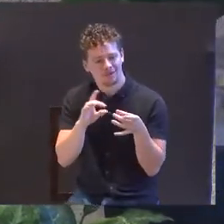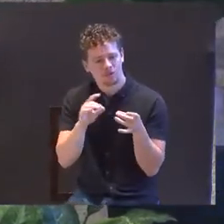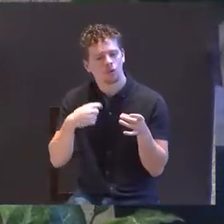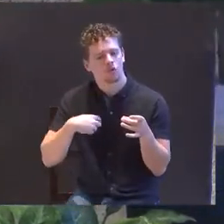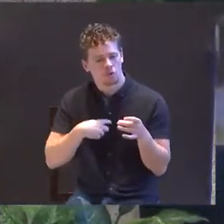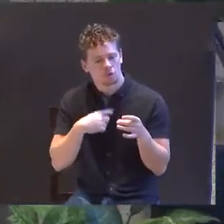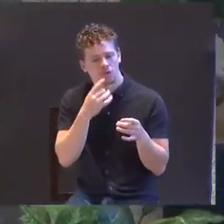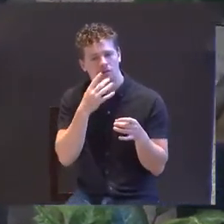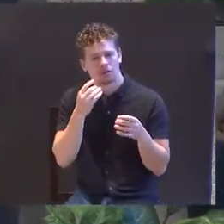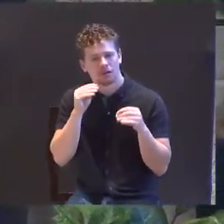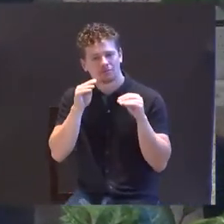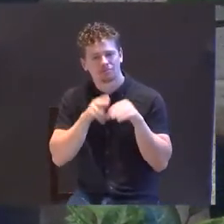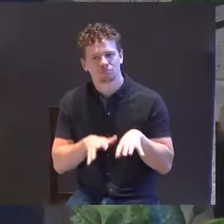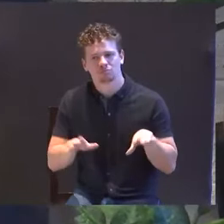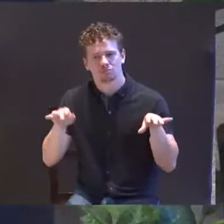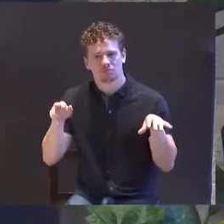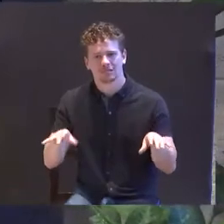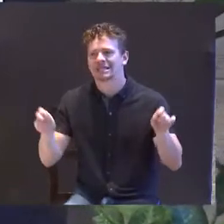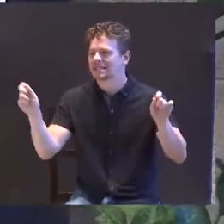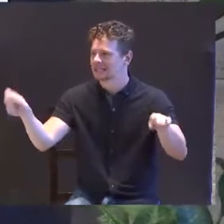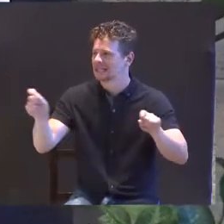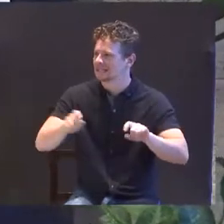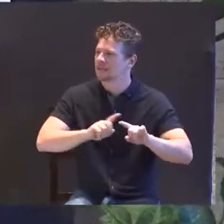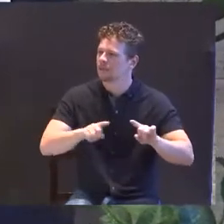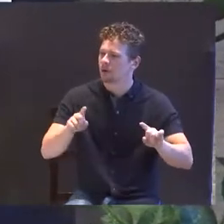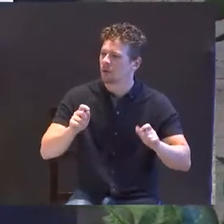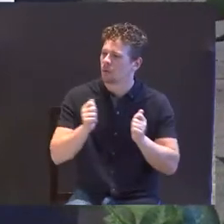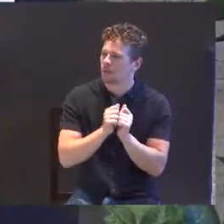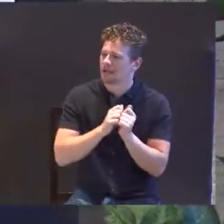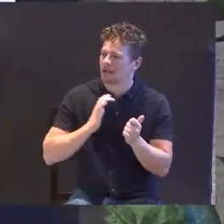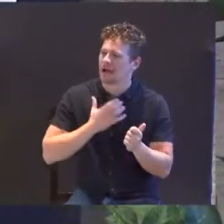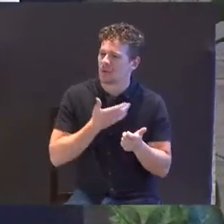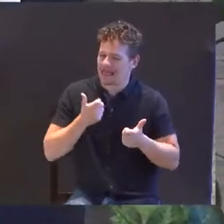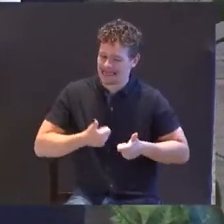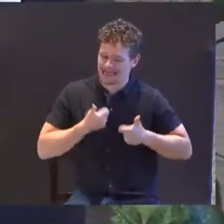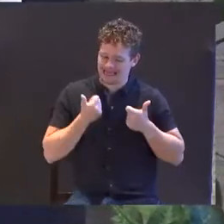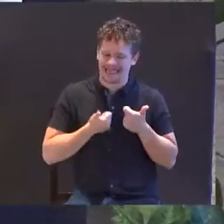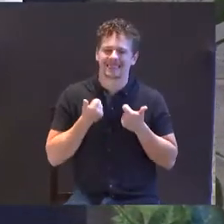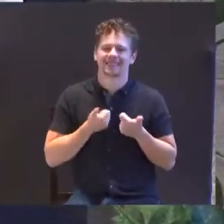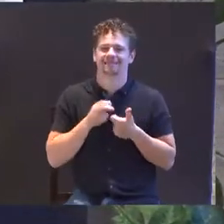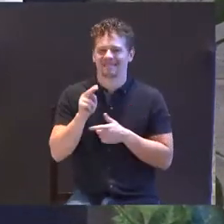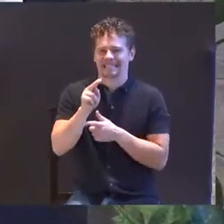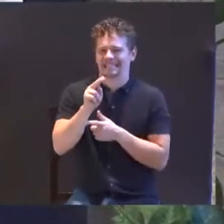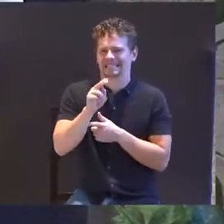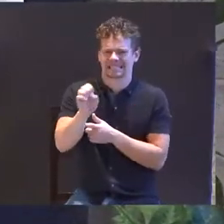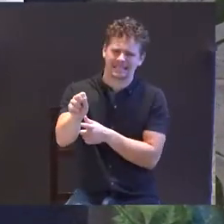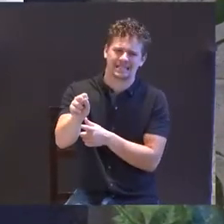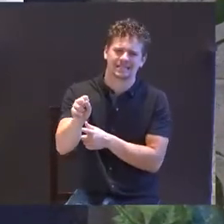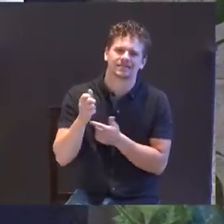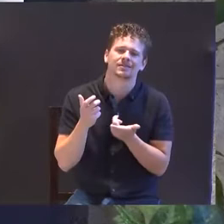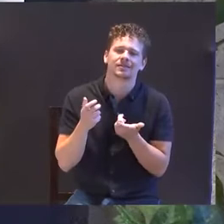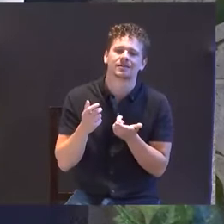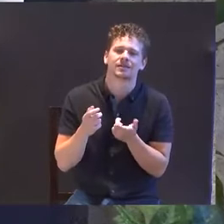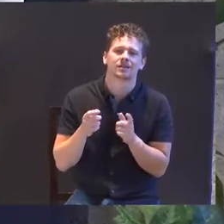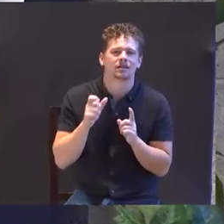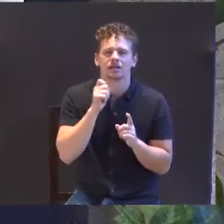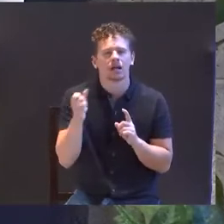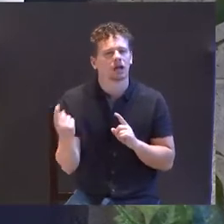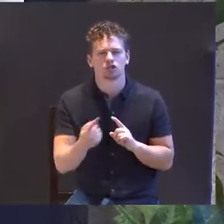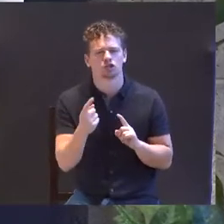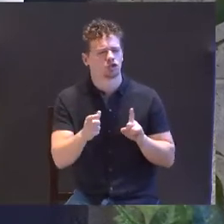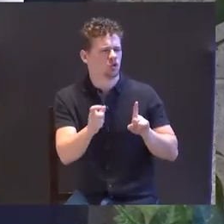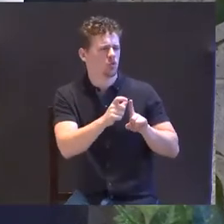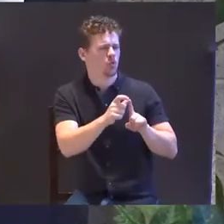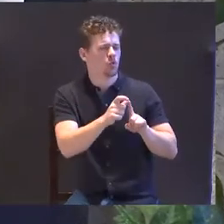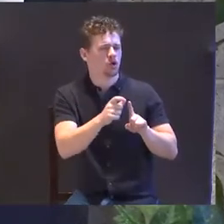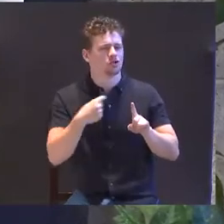we're to share our light by our livingness, not by the words that we say. You know,